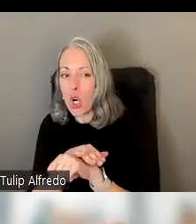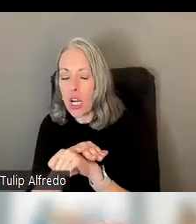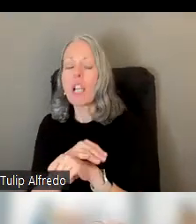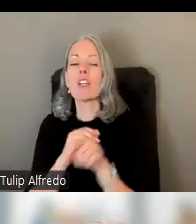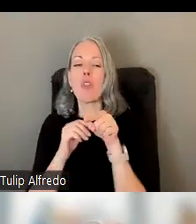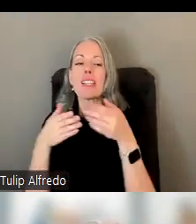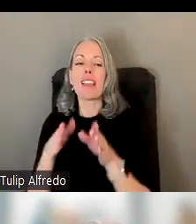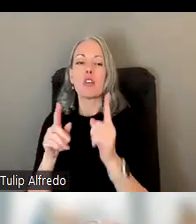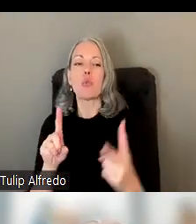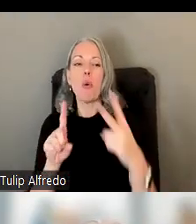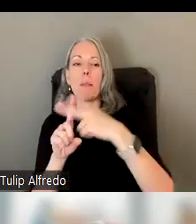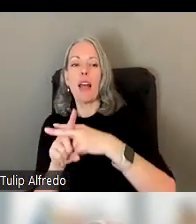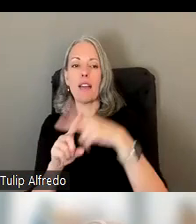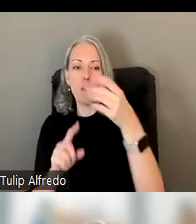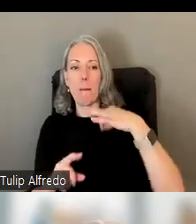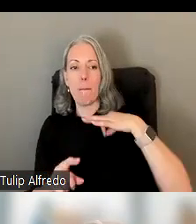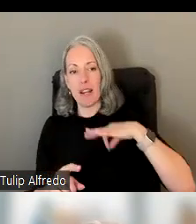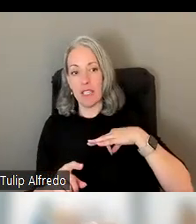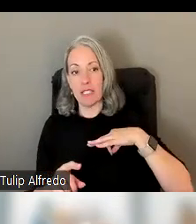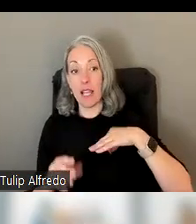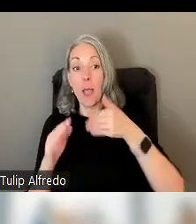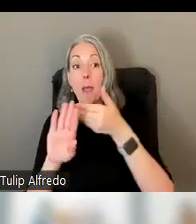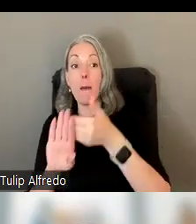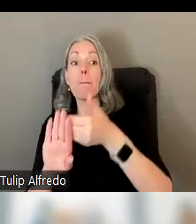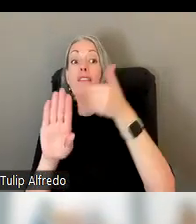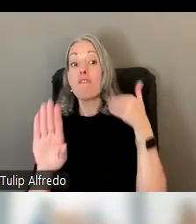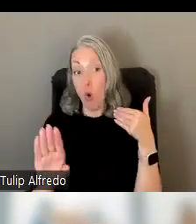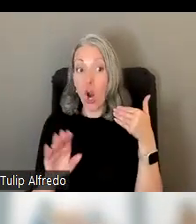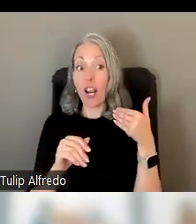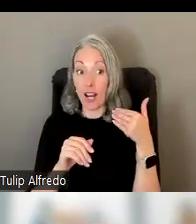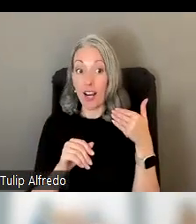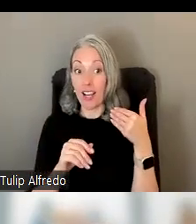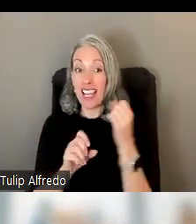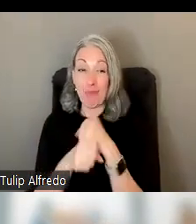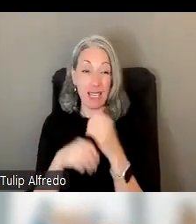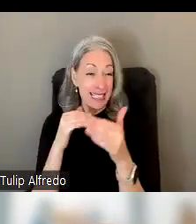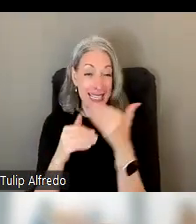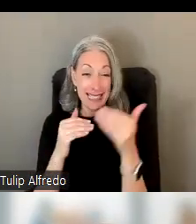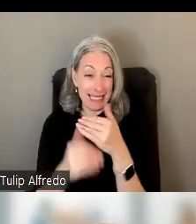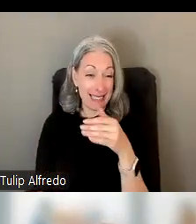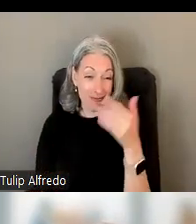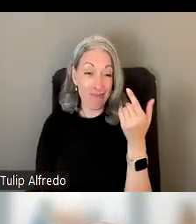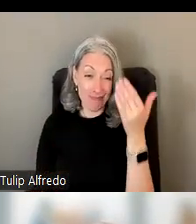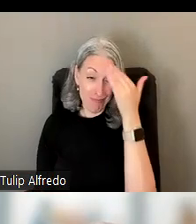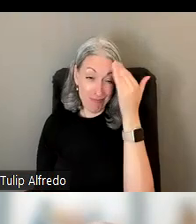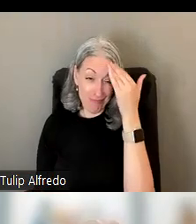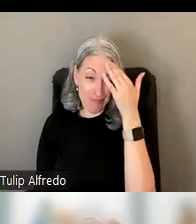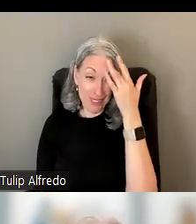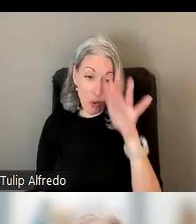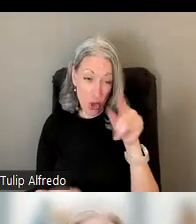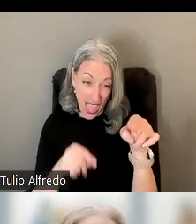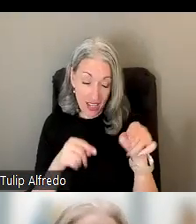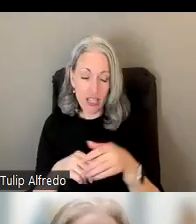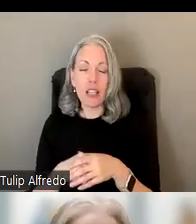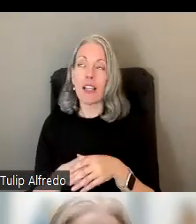you to apply for those benefits in advance of actually going out on leave, which just, again, makes so much sense. And also,